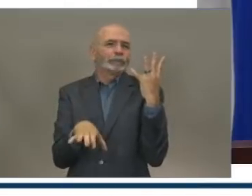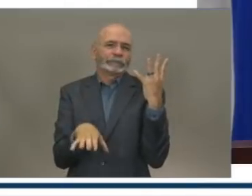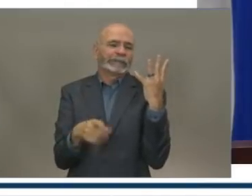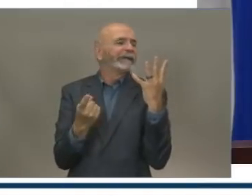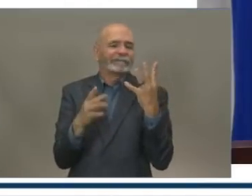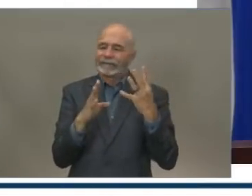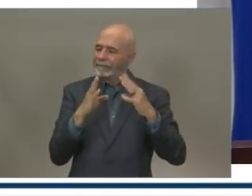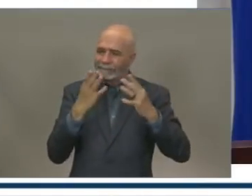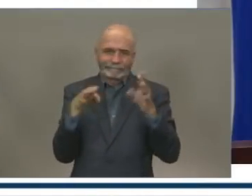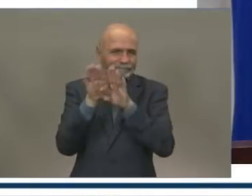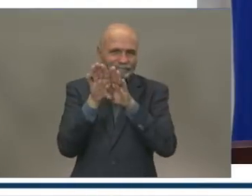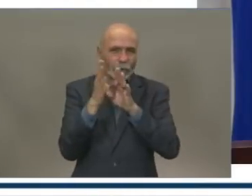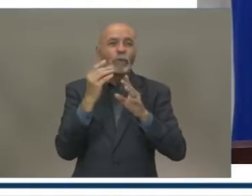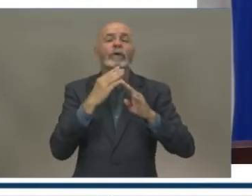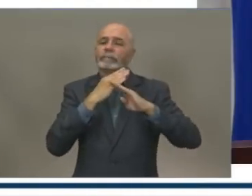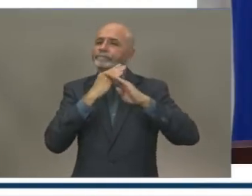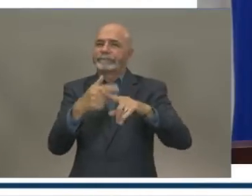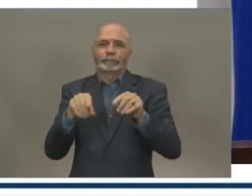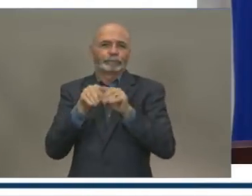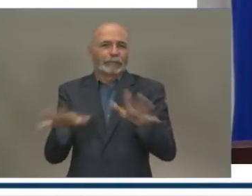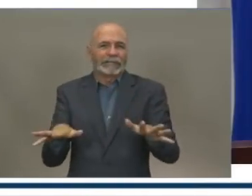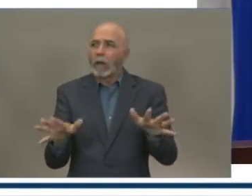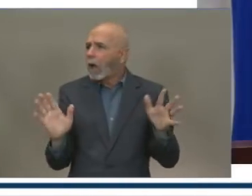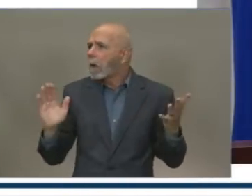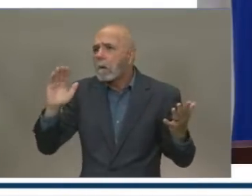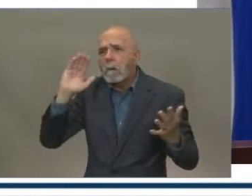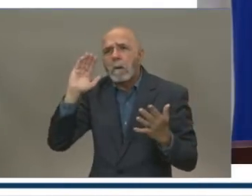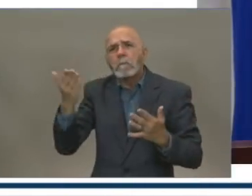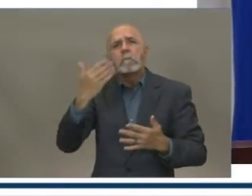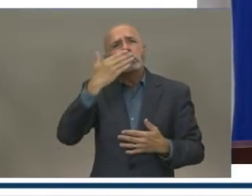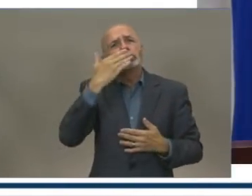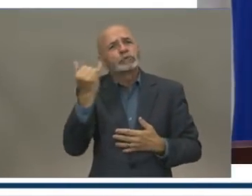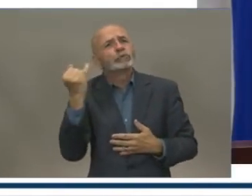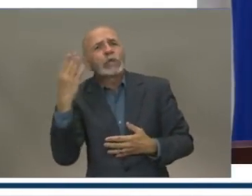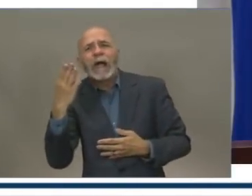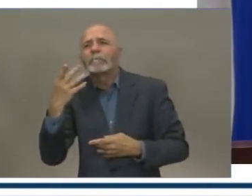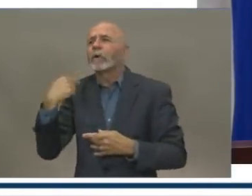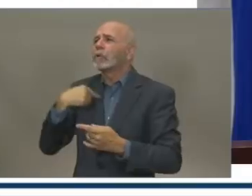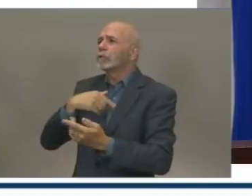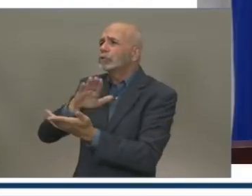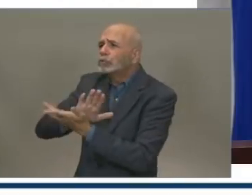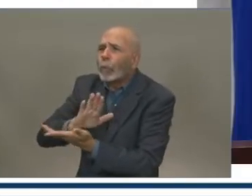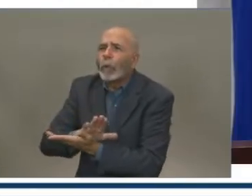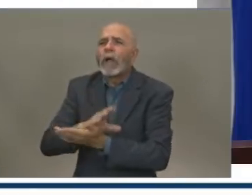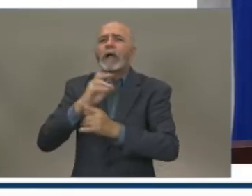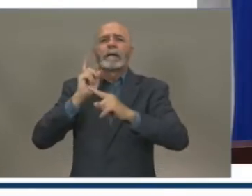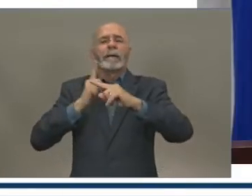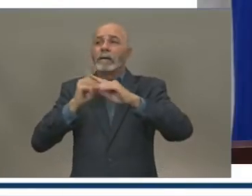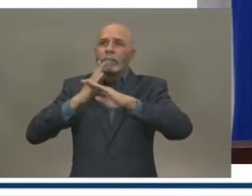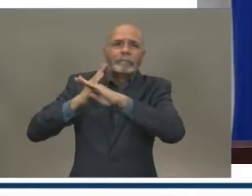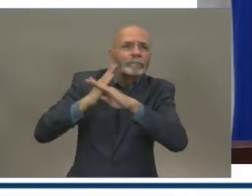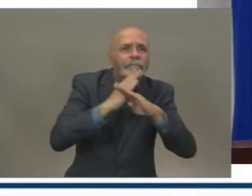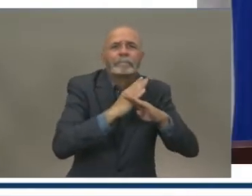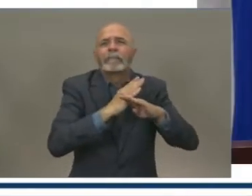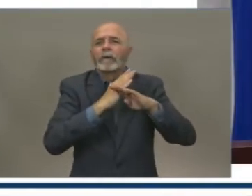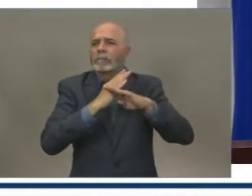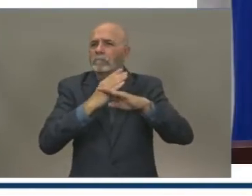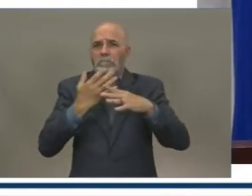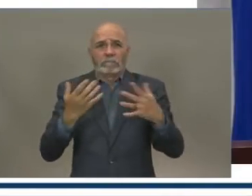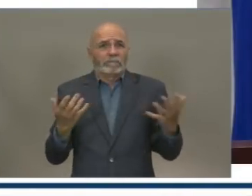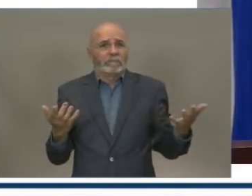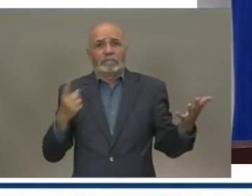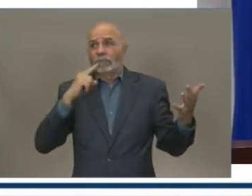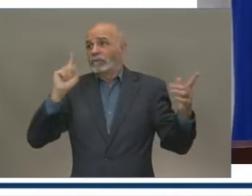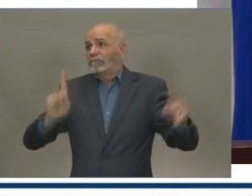So collectively, we are doing a good job of keeping COVID out of our schools, and as we've seen throughout the entire pandemic, there is